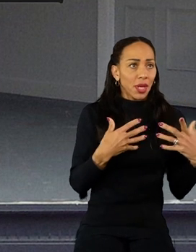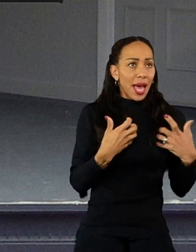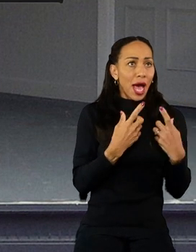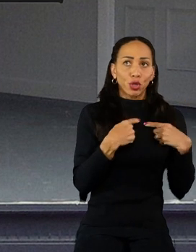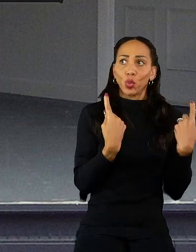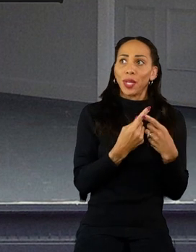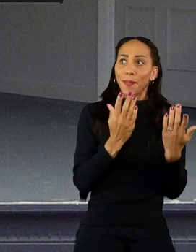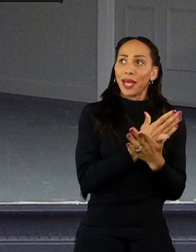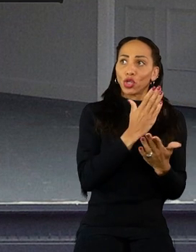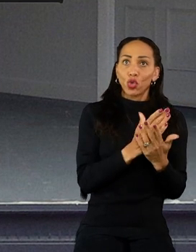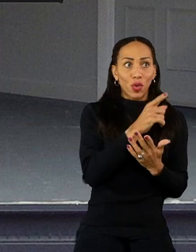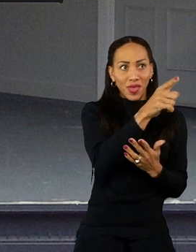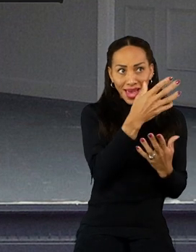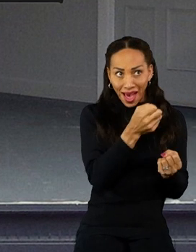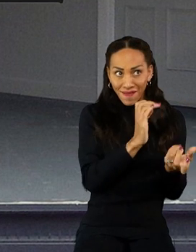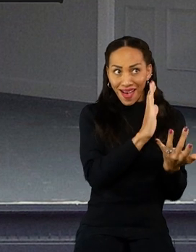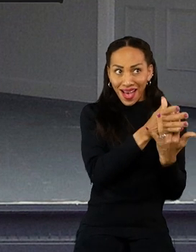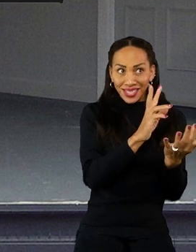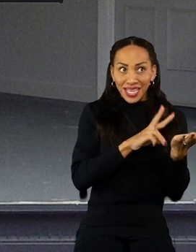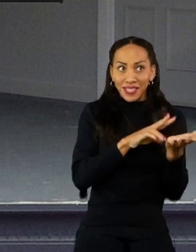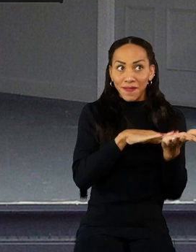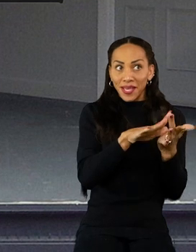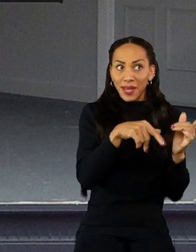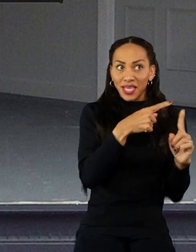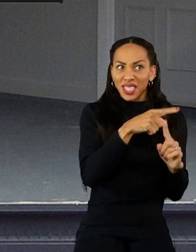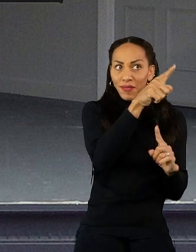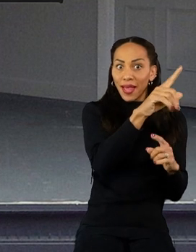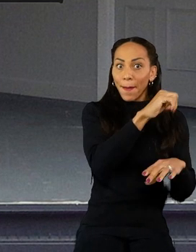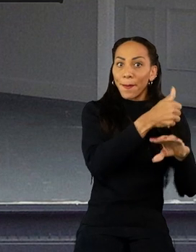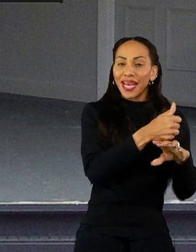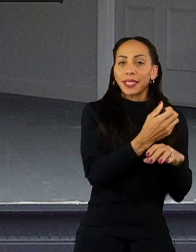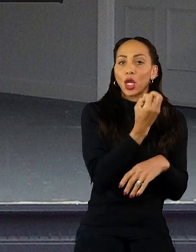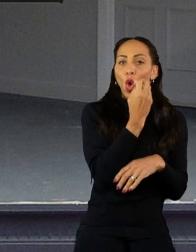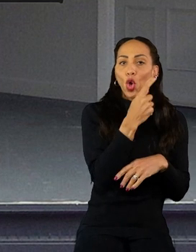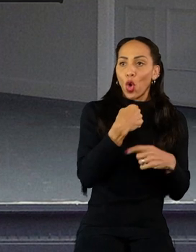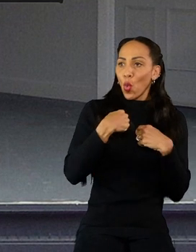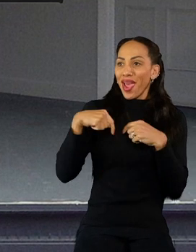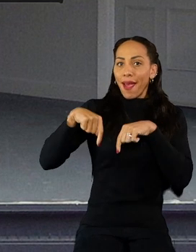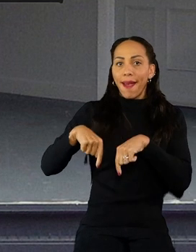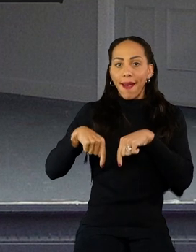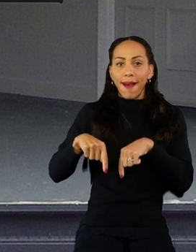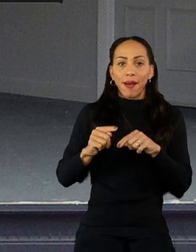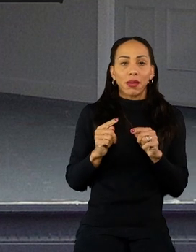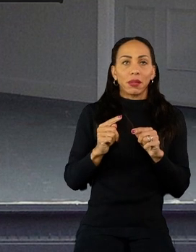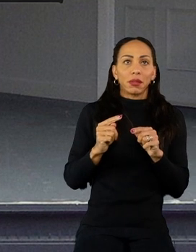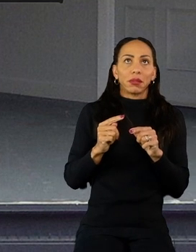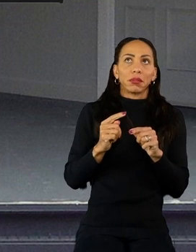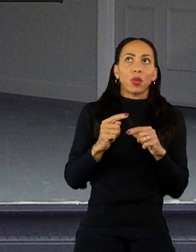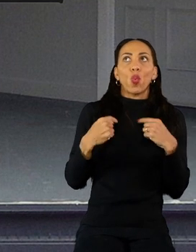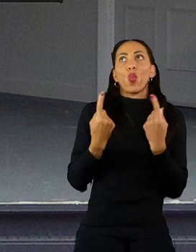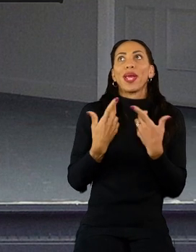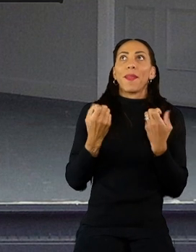assuming they would need to have access to vMix, and how do we make sure that they can have access to vMix? If they're based in Hong